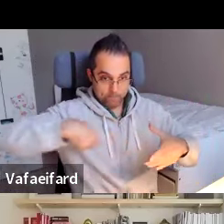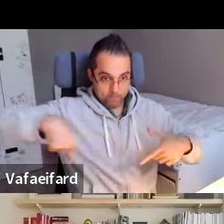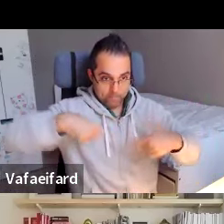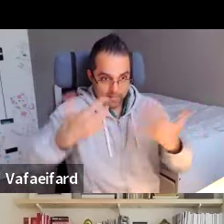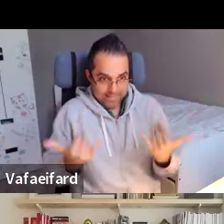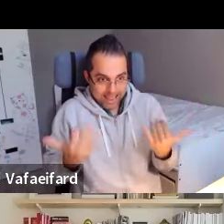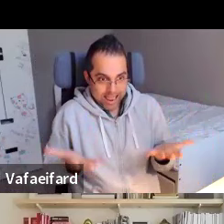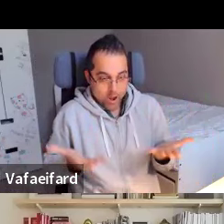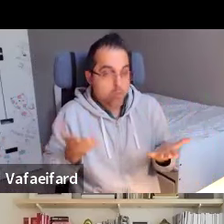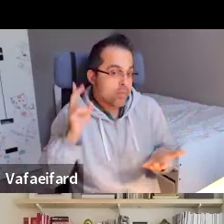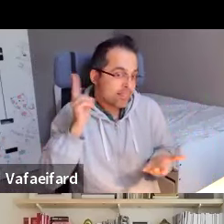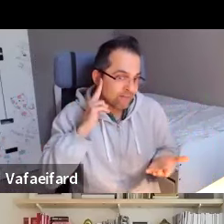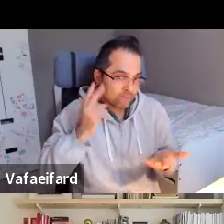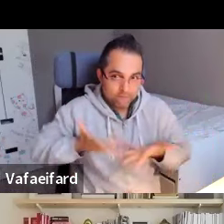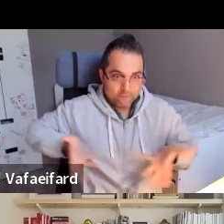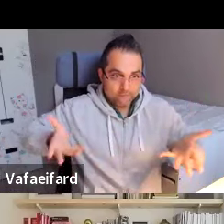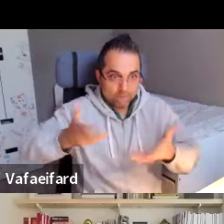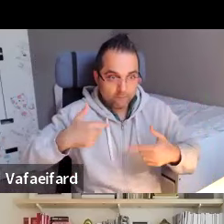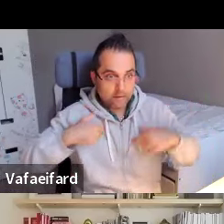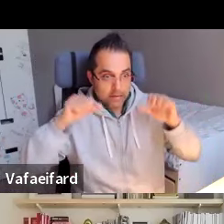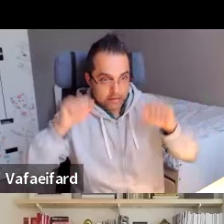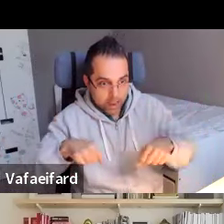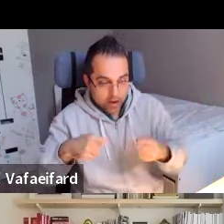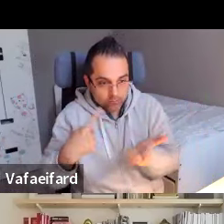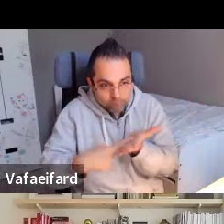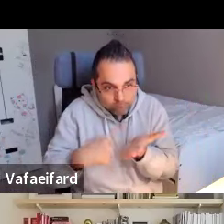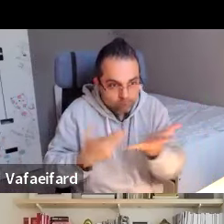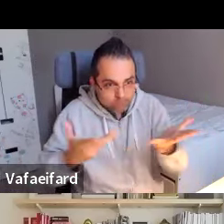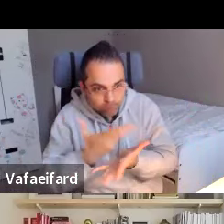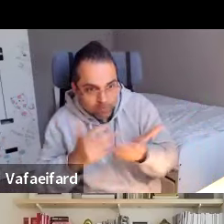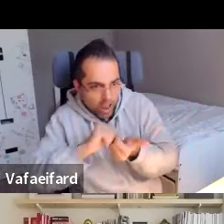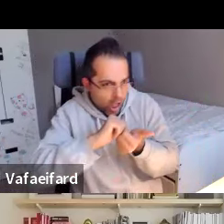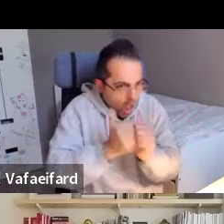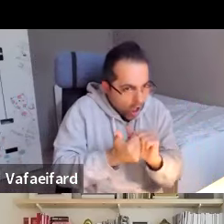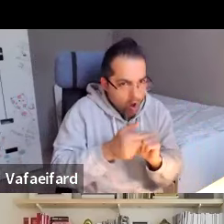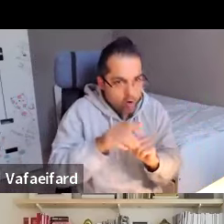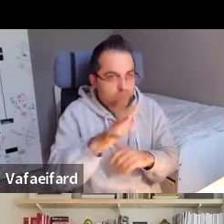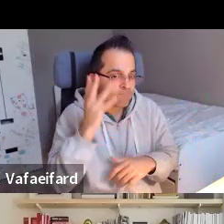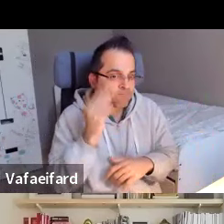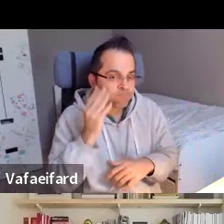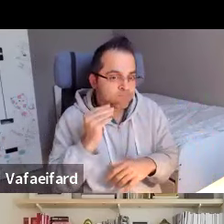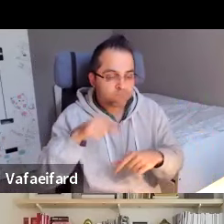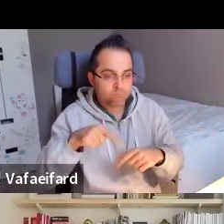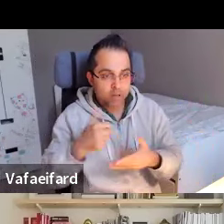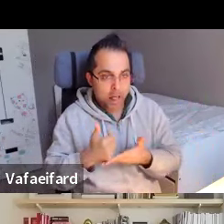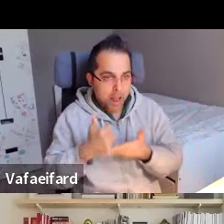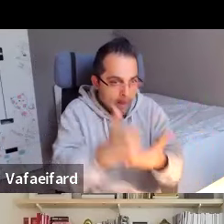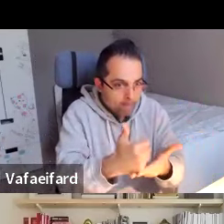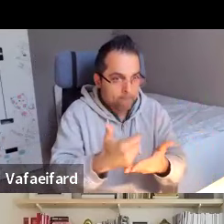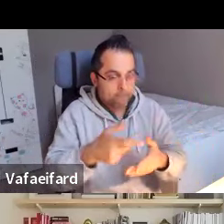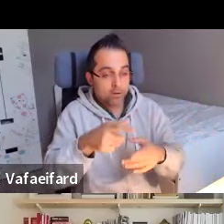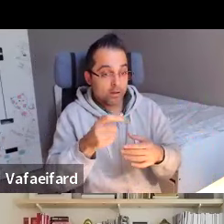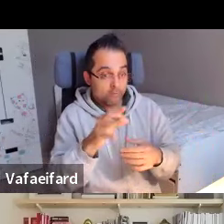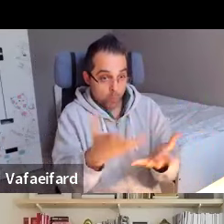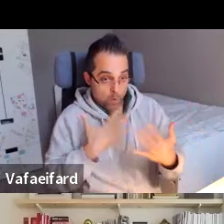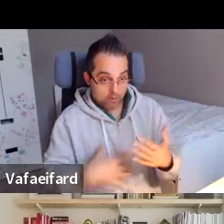that this group is really wonderful, and it's a great place for deaf and hard of hearing people to discuss